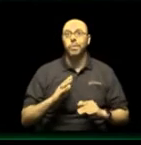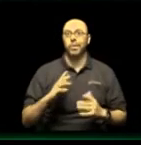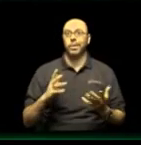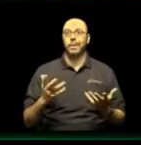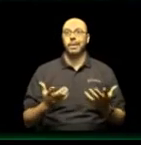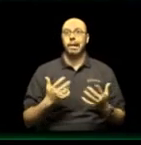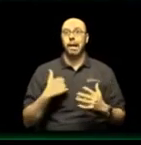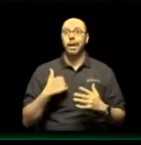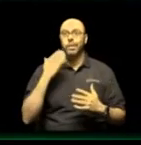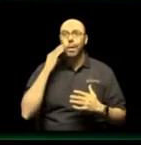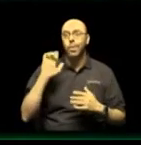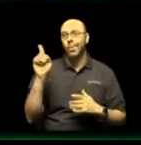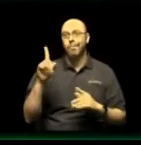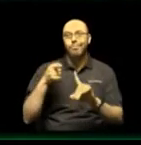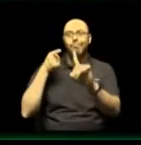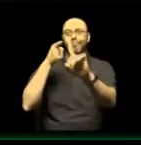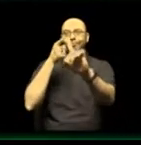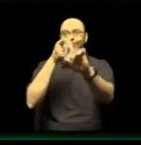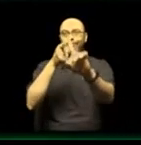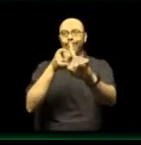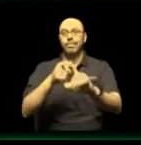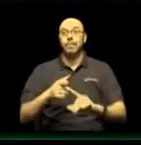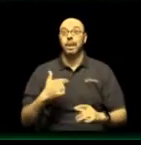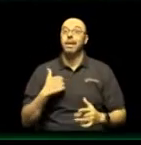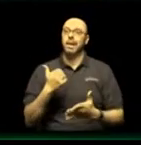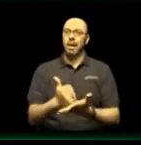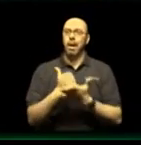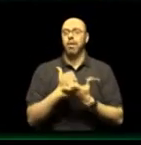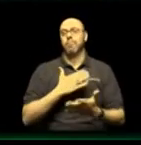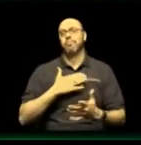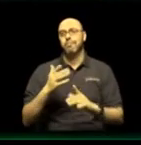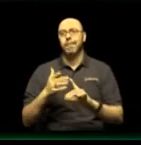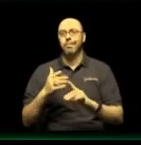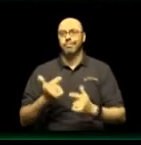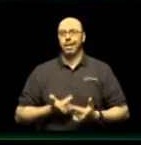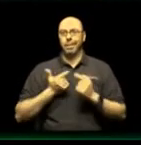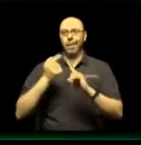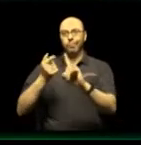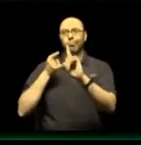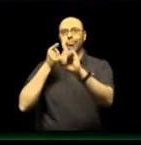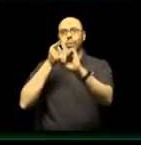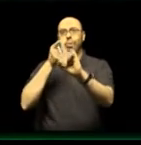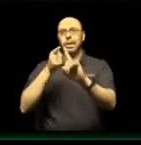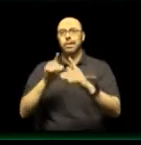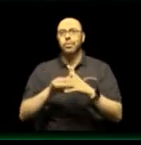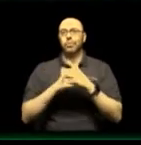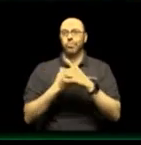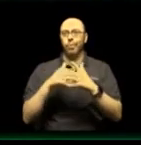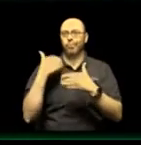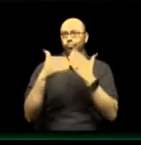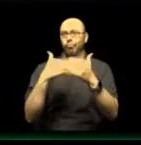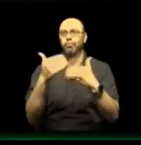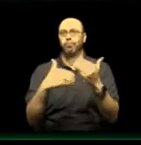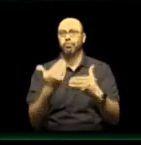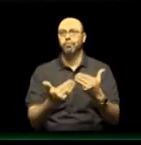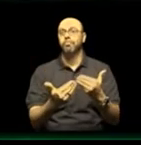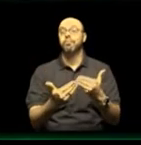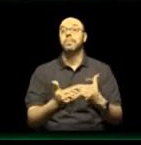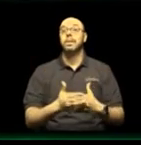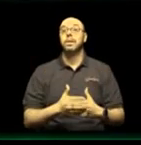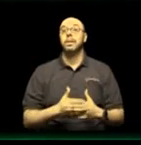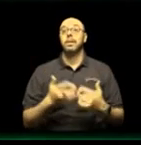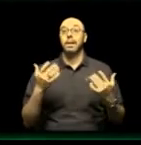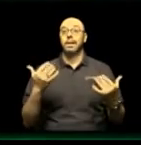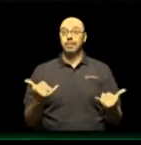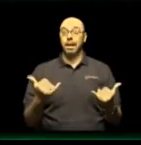going, and it just helped my life going when I Right. started to grow. And now it's